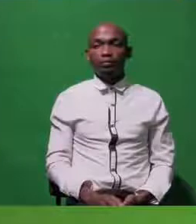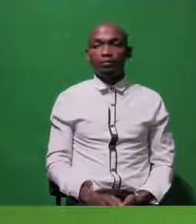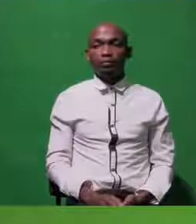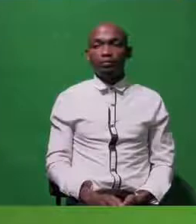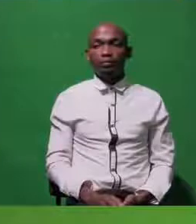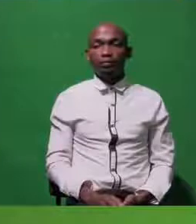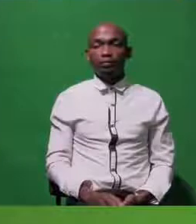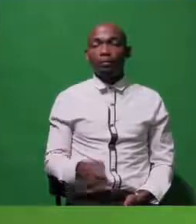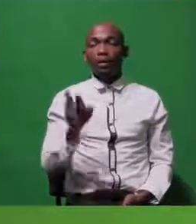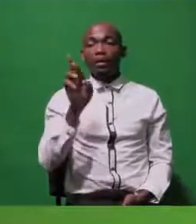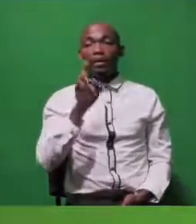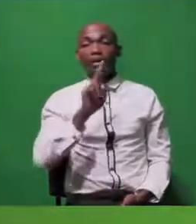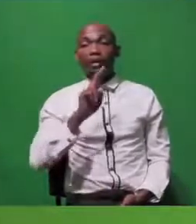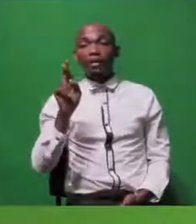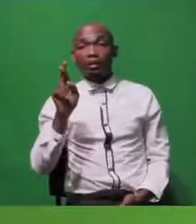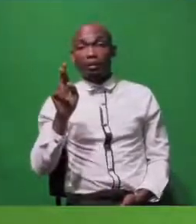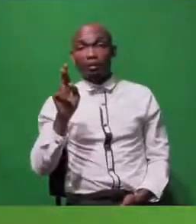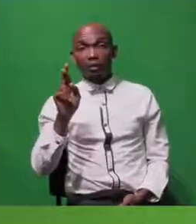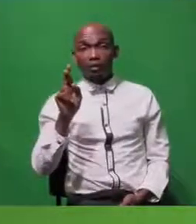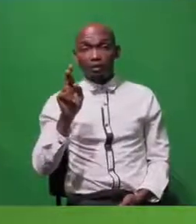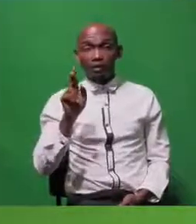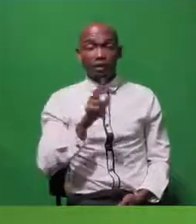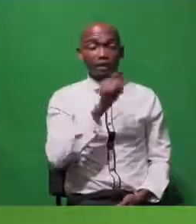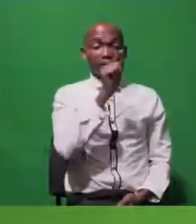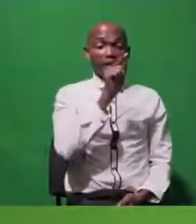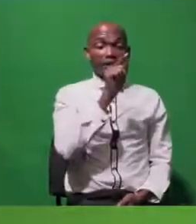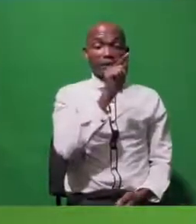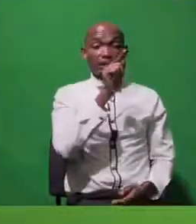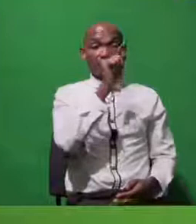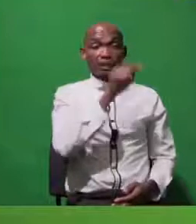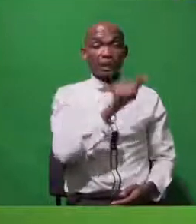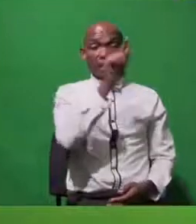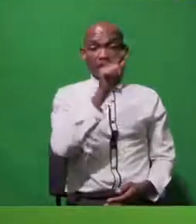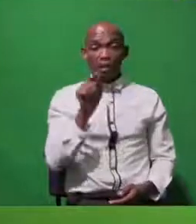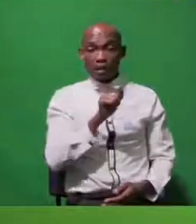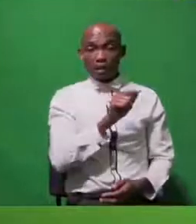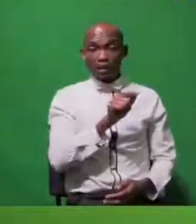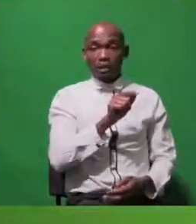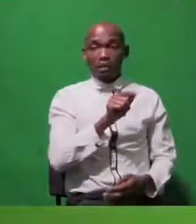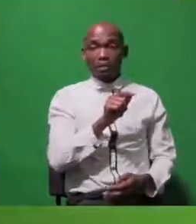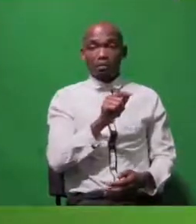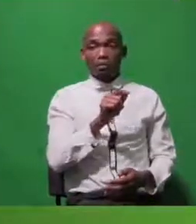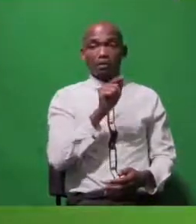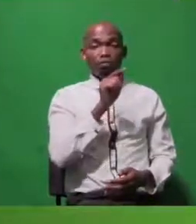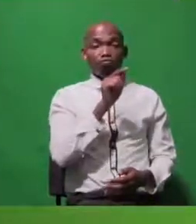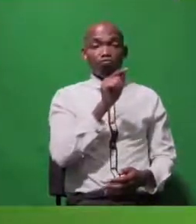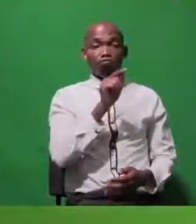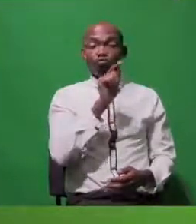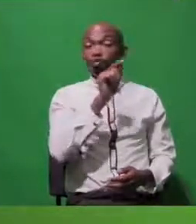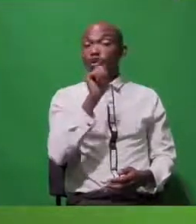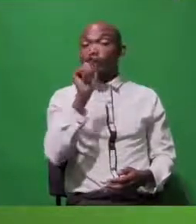Reflect the triangle ABC in the dotted line. This is our question.